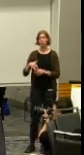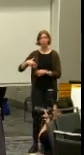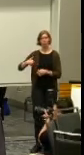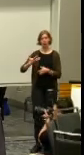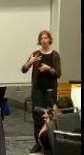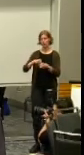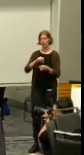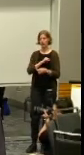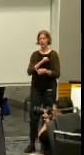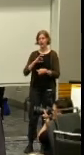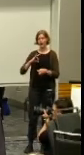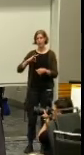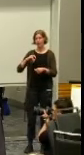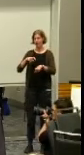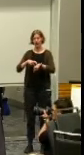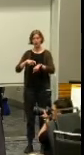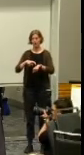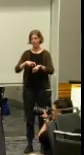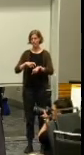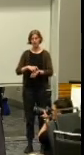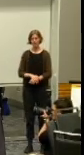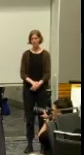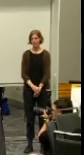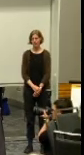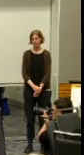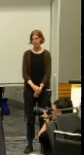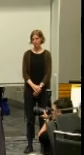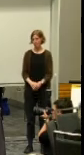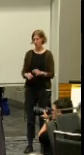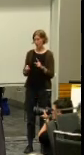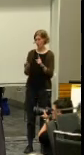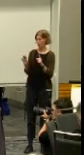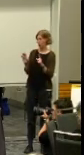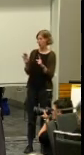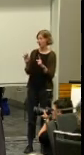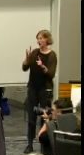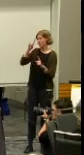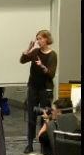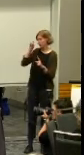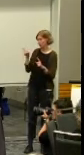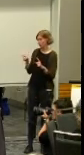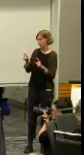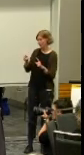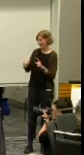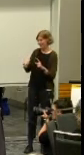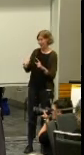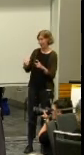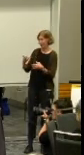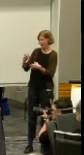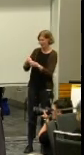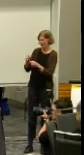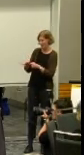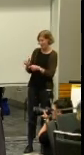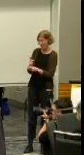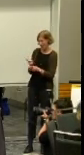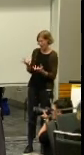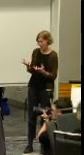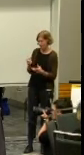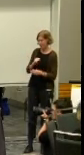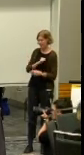time. So factoring Because staff you time as well. obviously have to account for staff time. What is